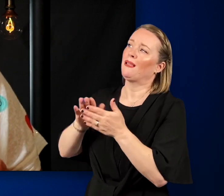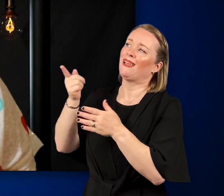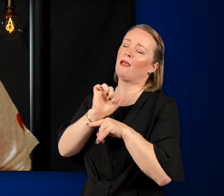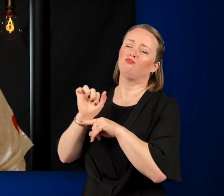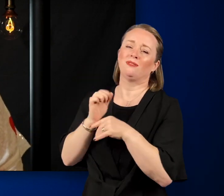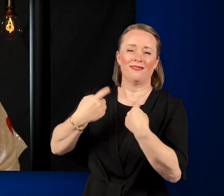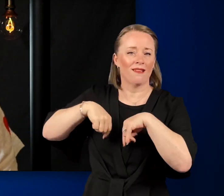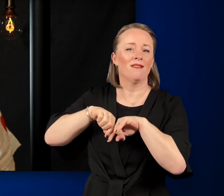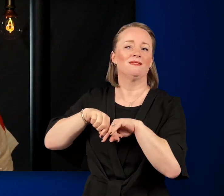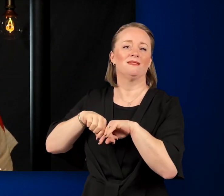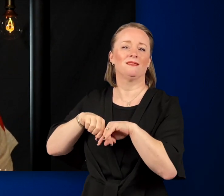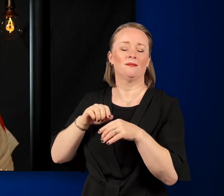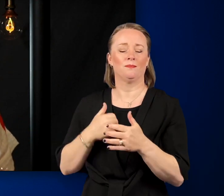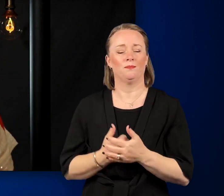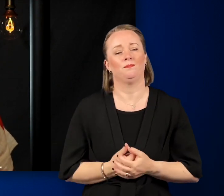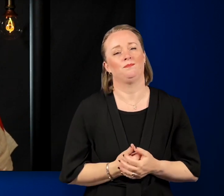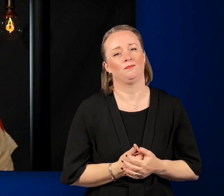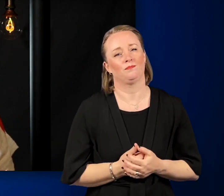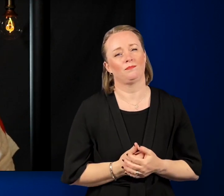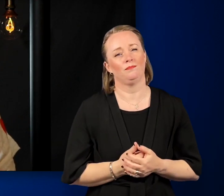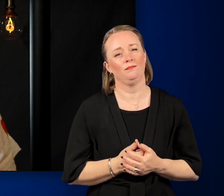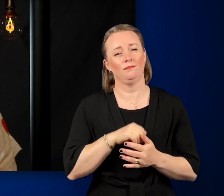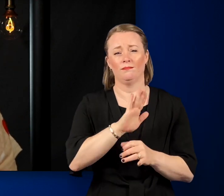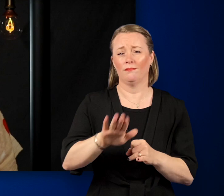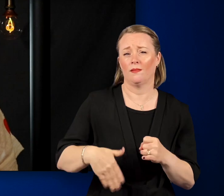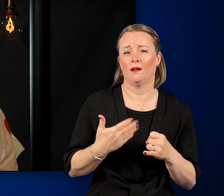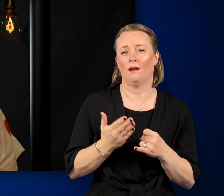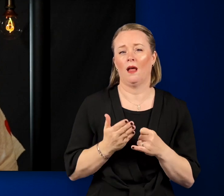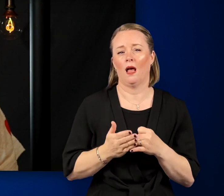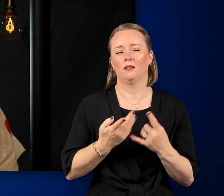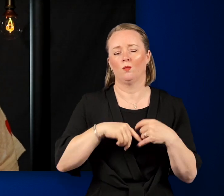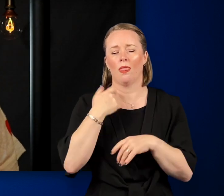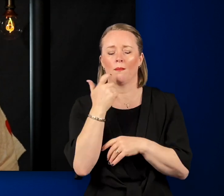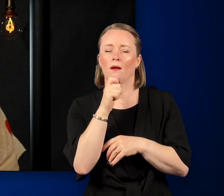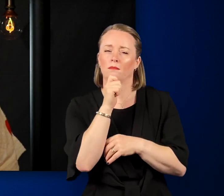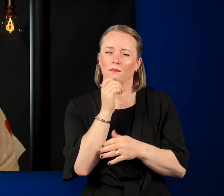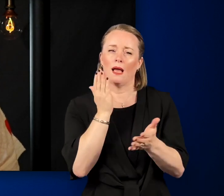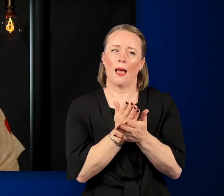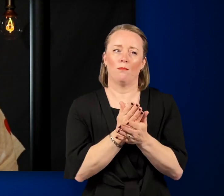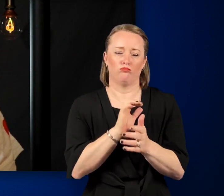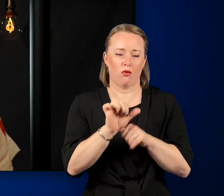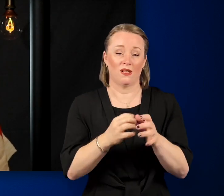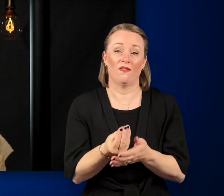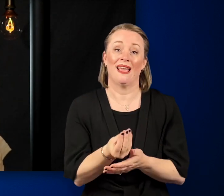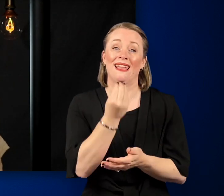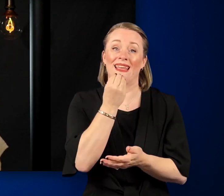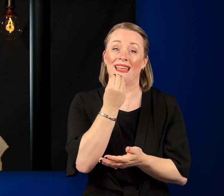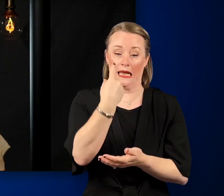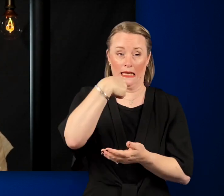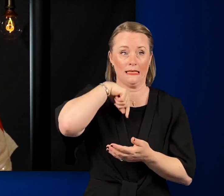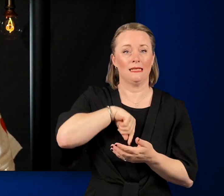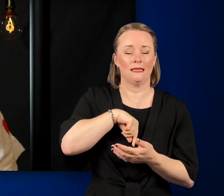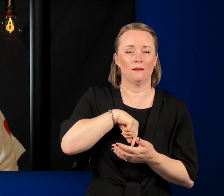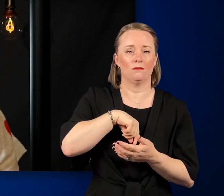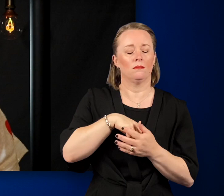Finally, let's think a little bit about eating our food. Eating is quite an intimate act in the sense